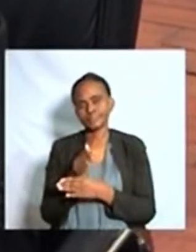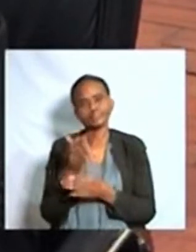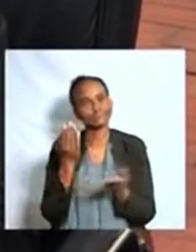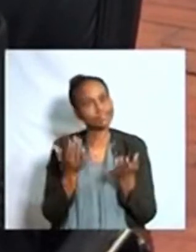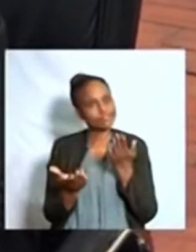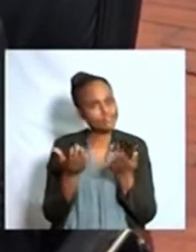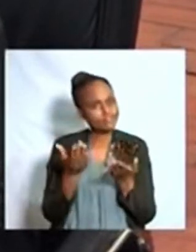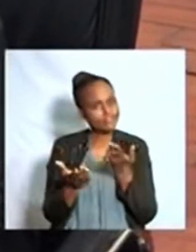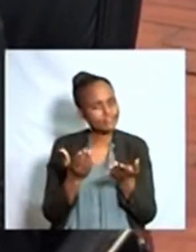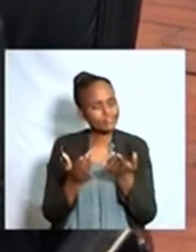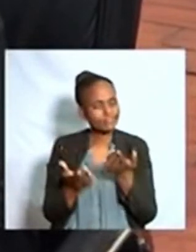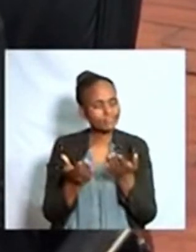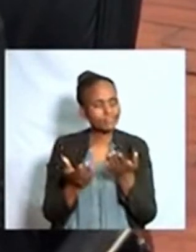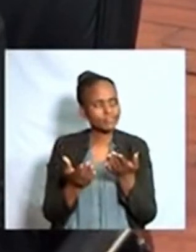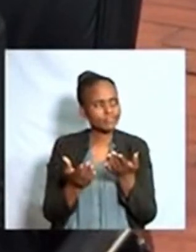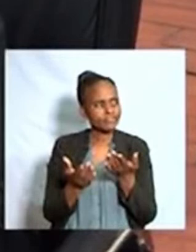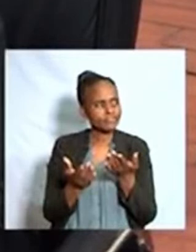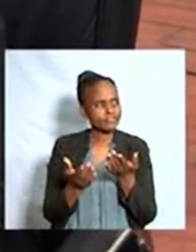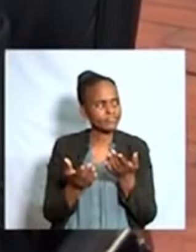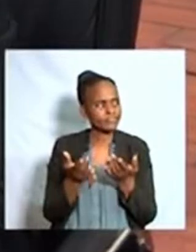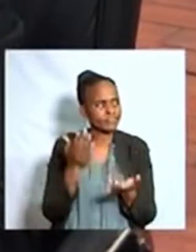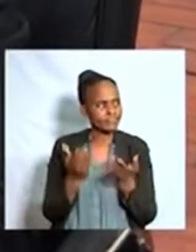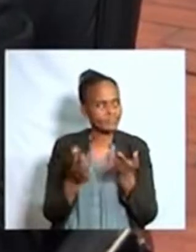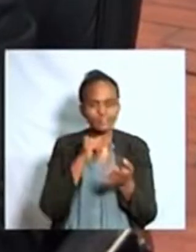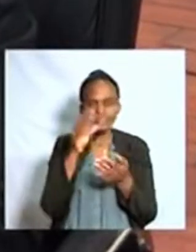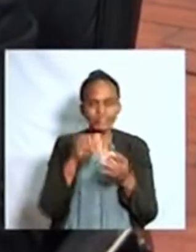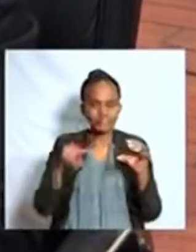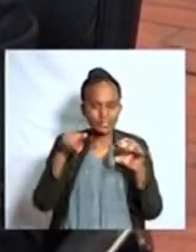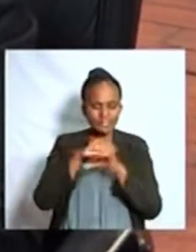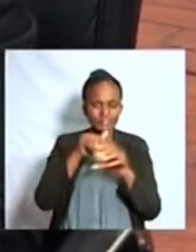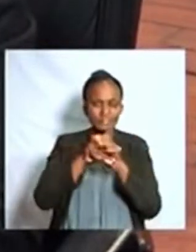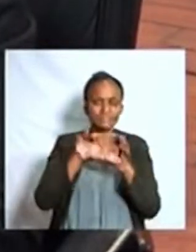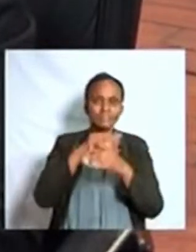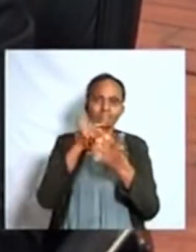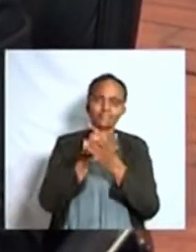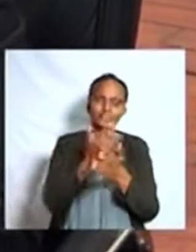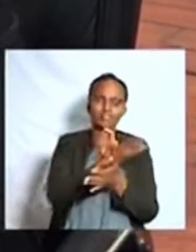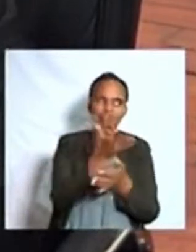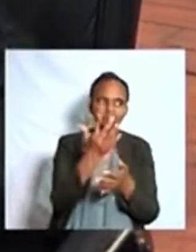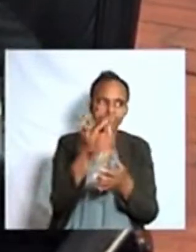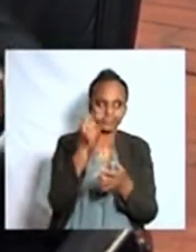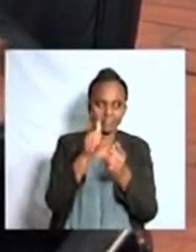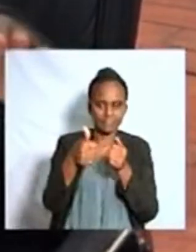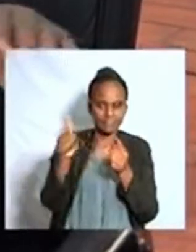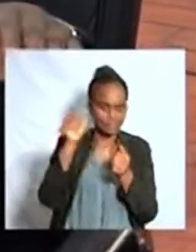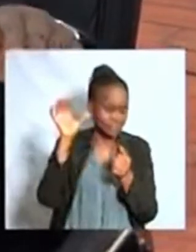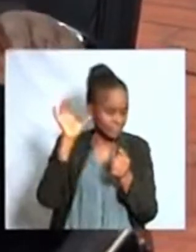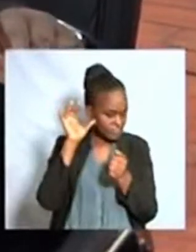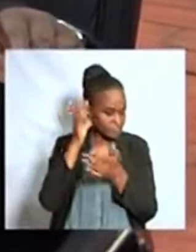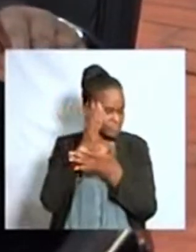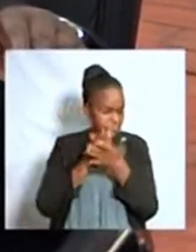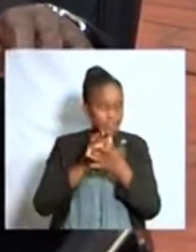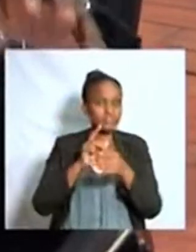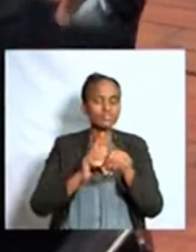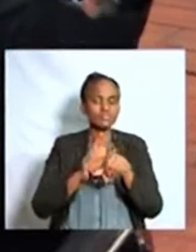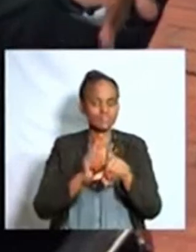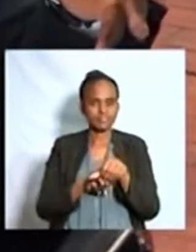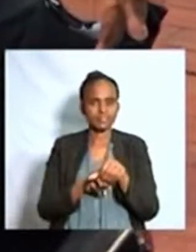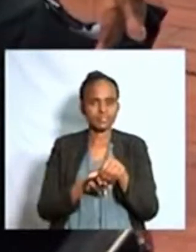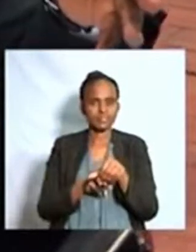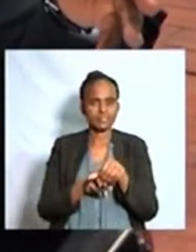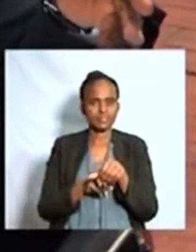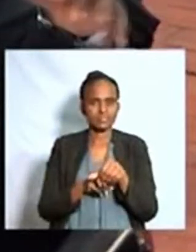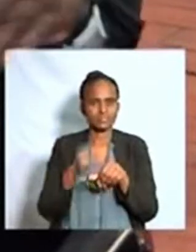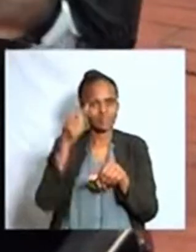maybe not being involved in all these things, because you hear at some point for the